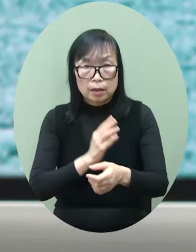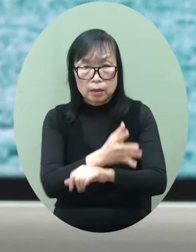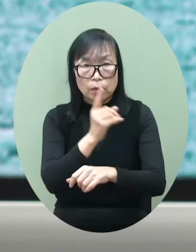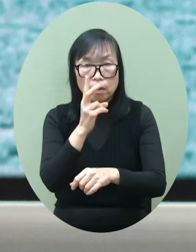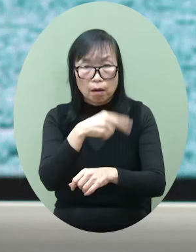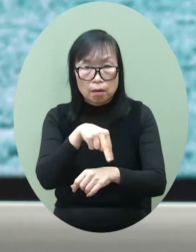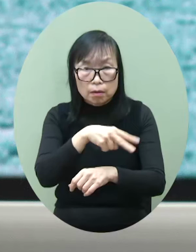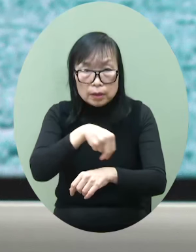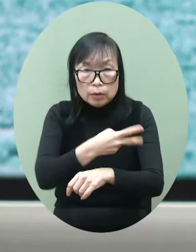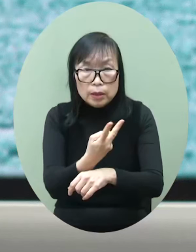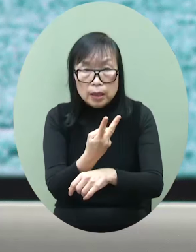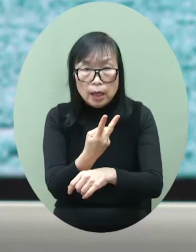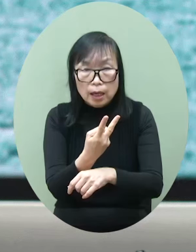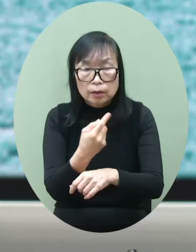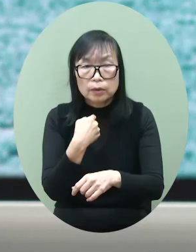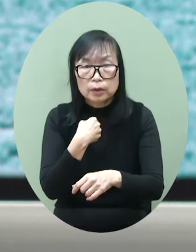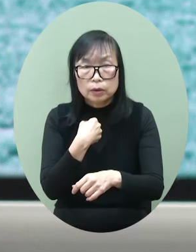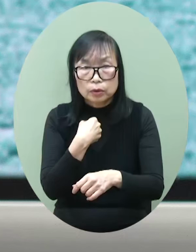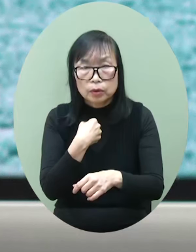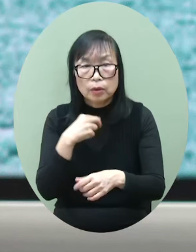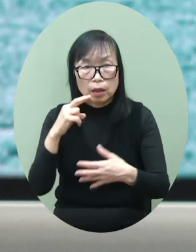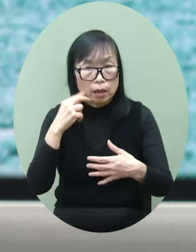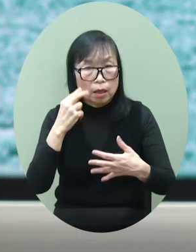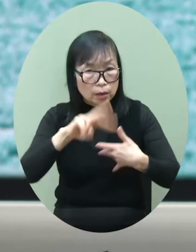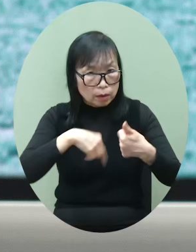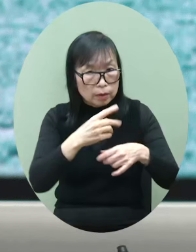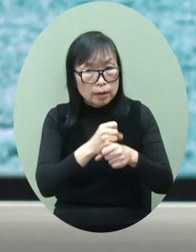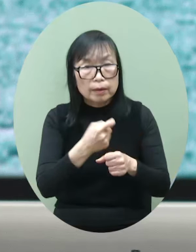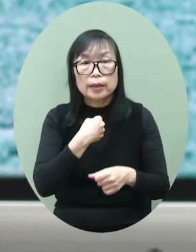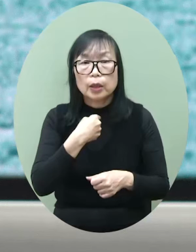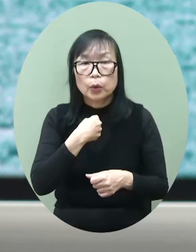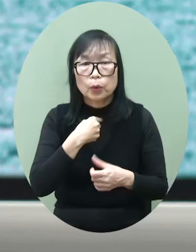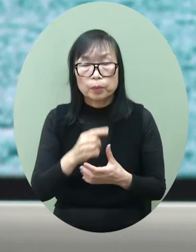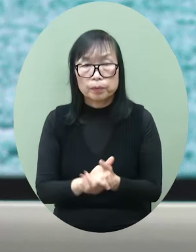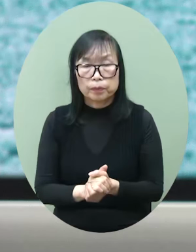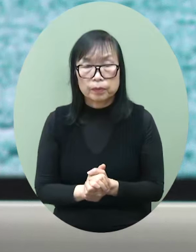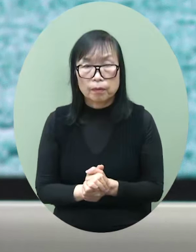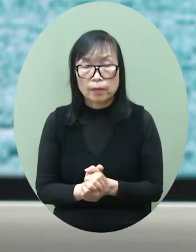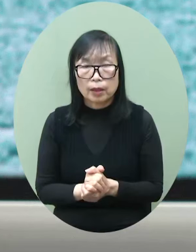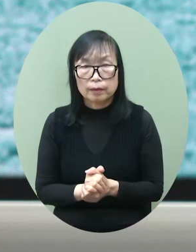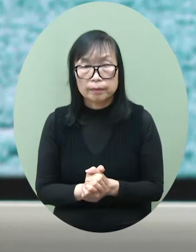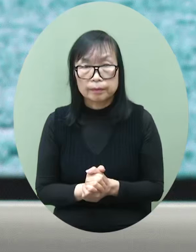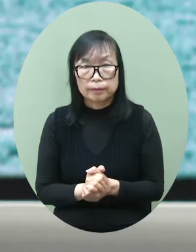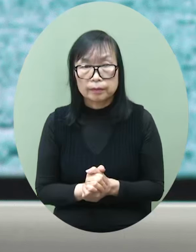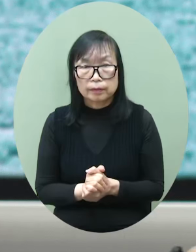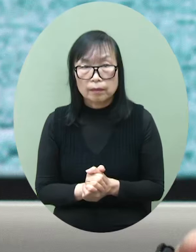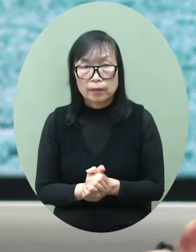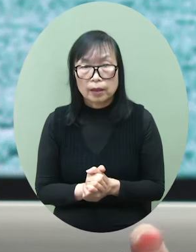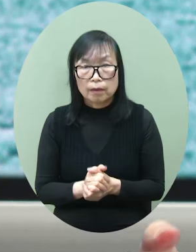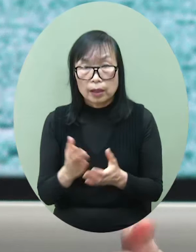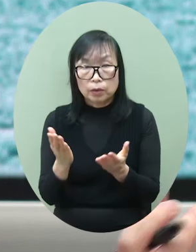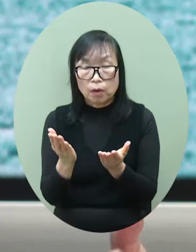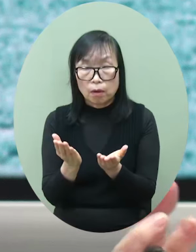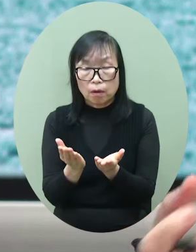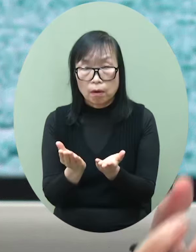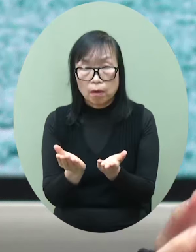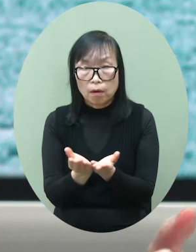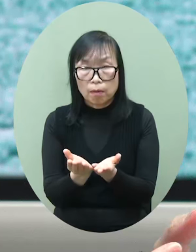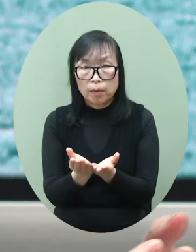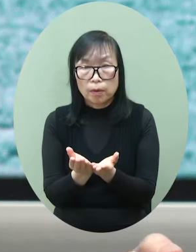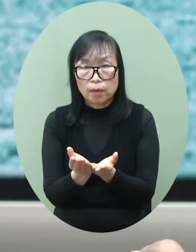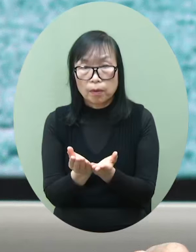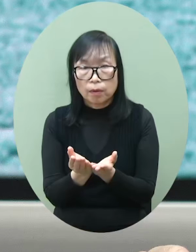a compulsory testing notice for them so just to make sure there is no silent transmission among this I mean